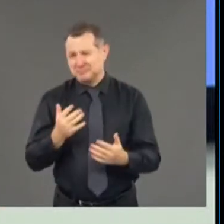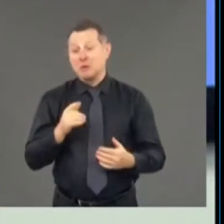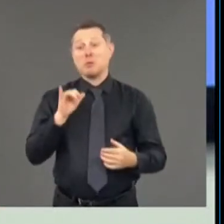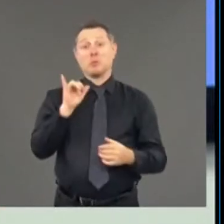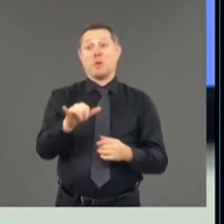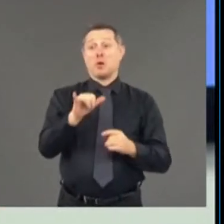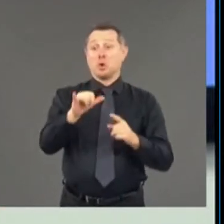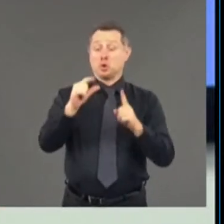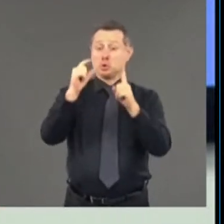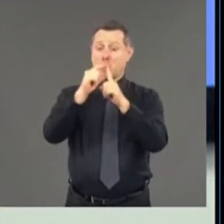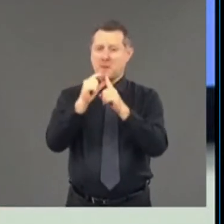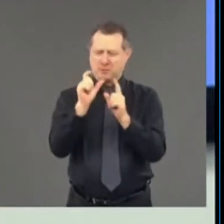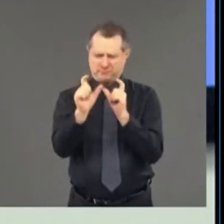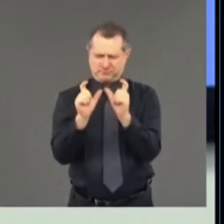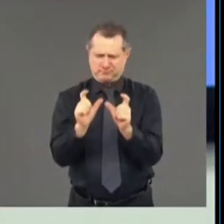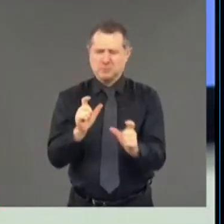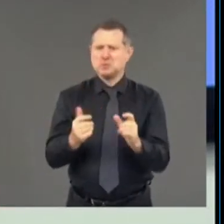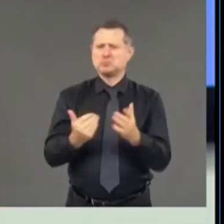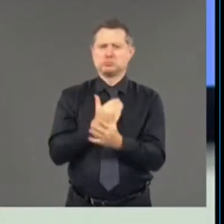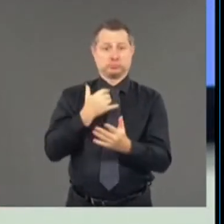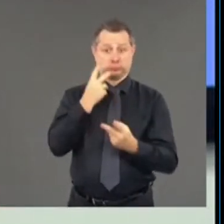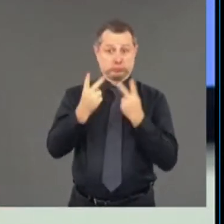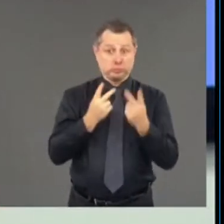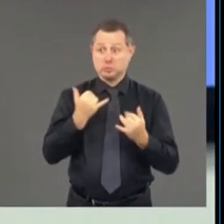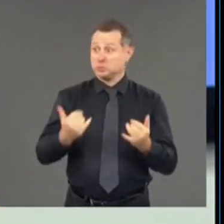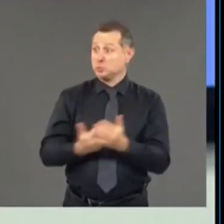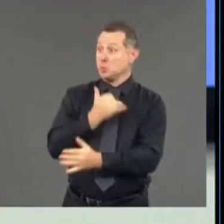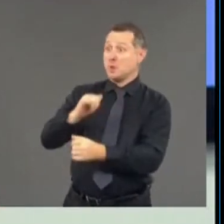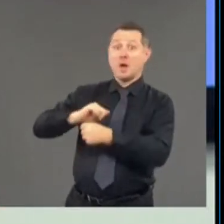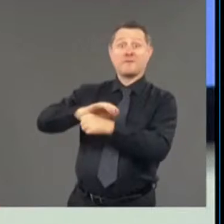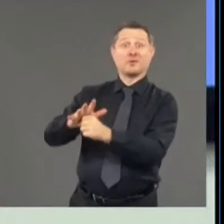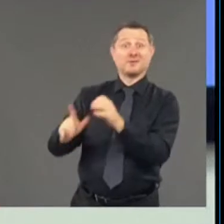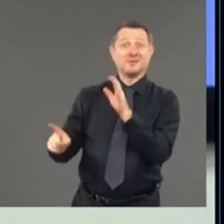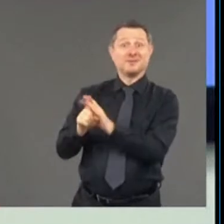them: intubation, ventilation, BiPAP.